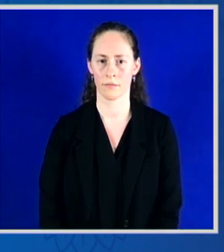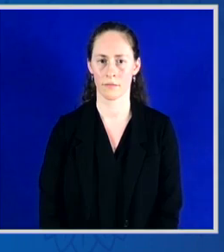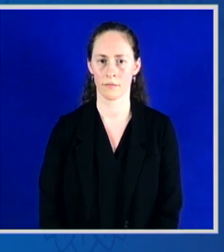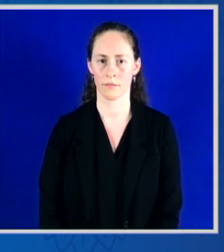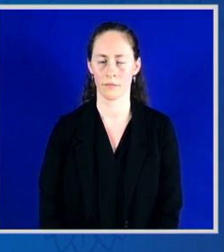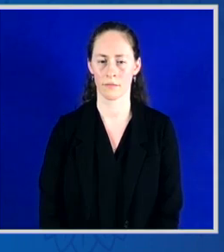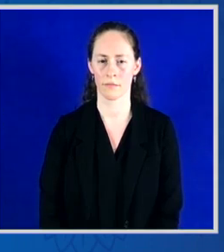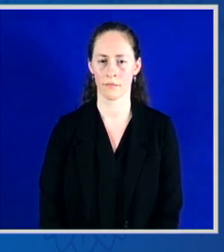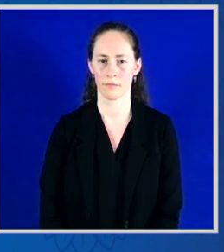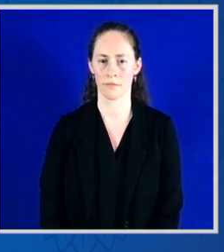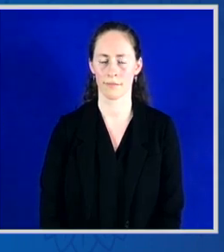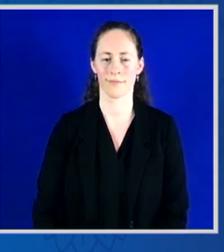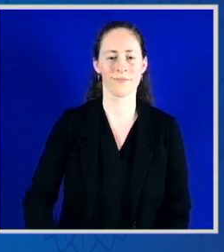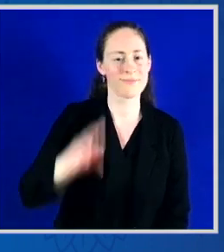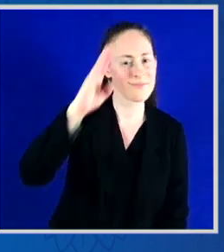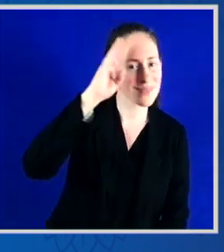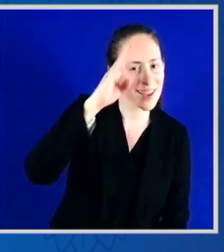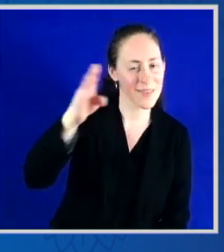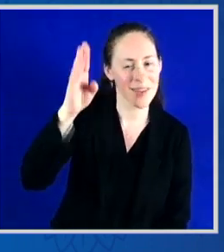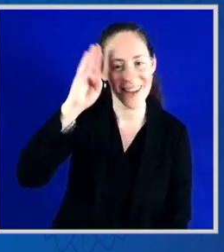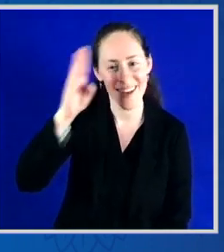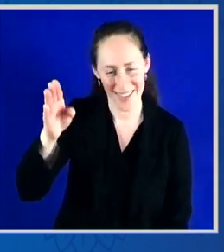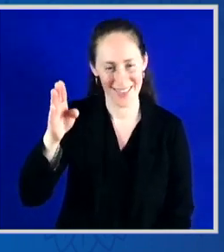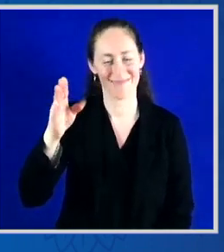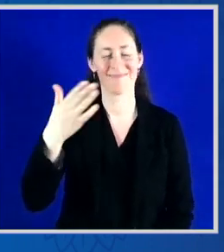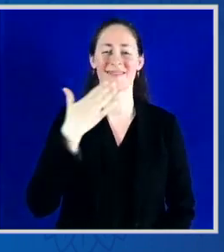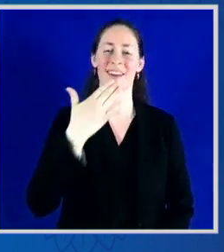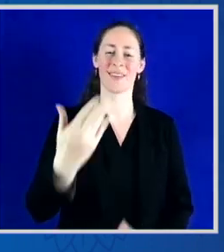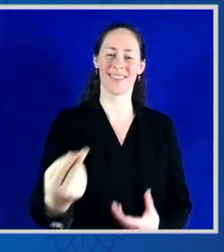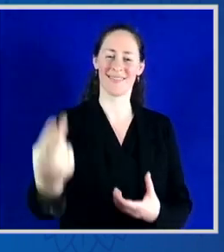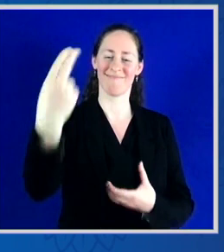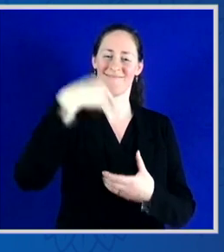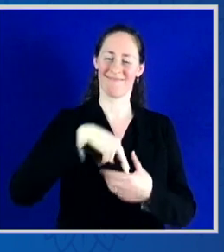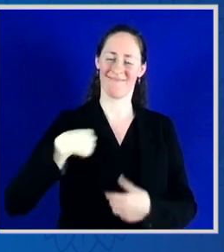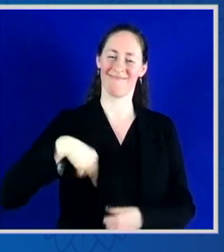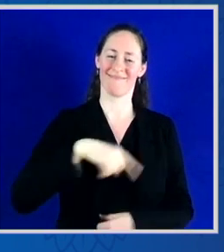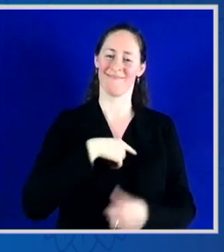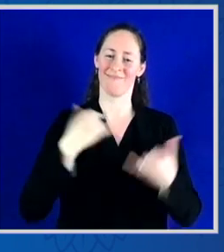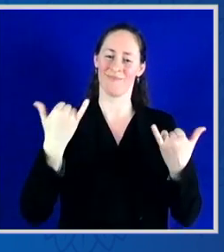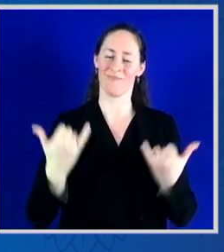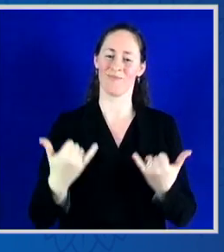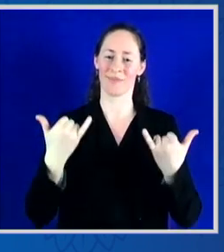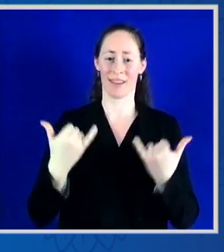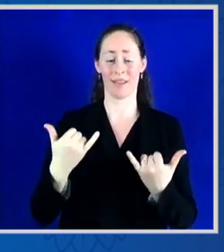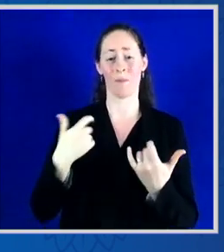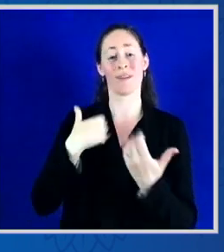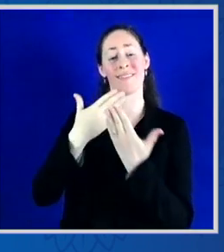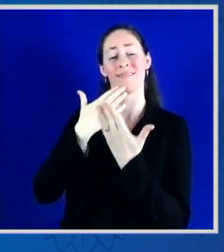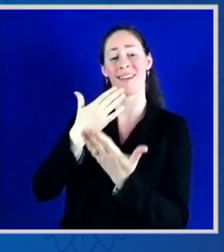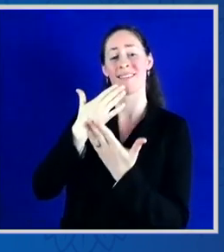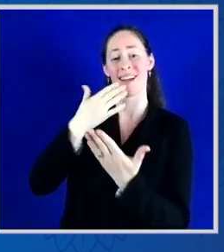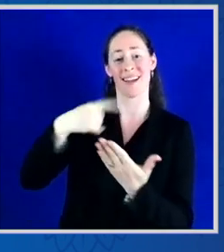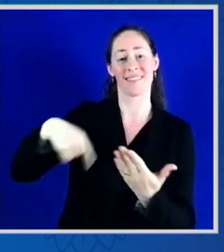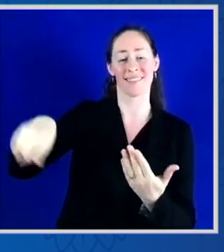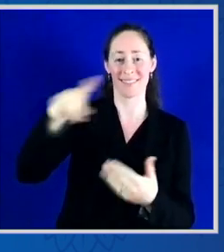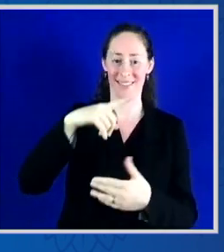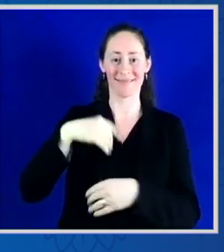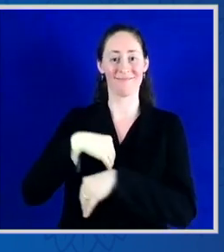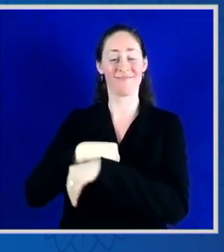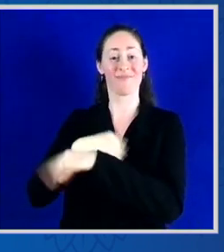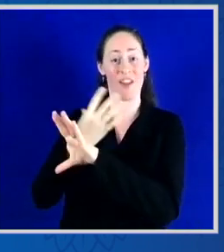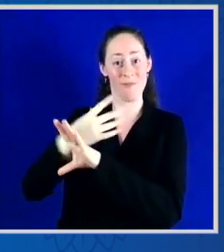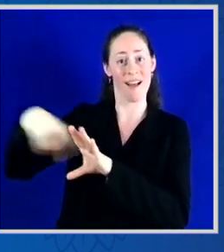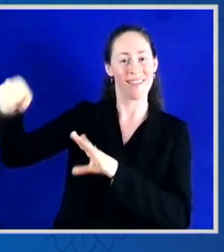Well, hello, and thanks for joining us today. And a special thanks to our virtual box guests for taking time to join us ahead of